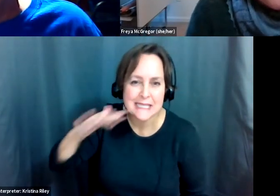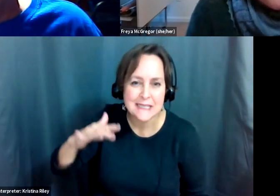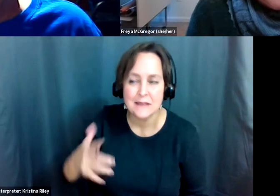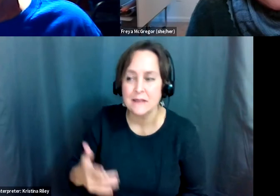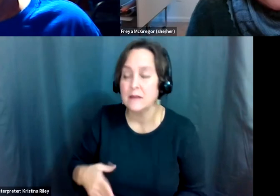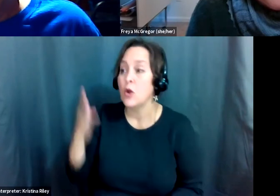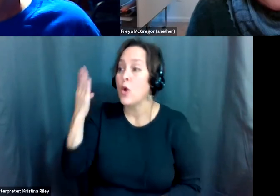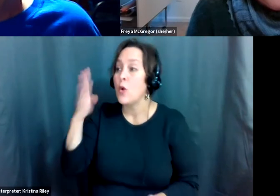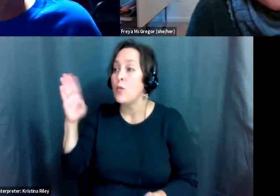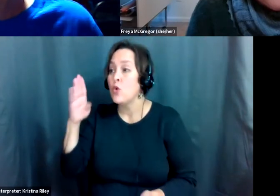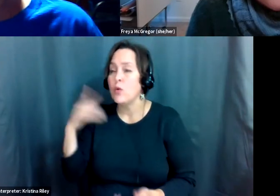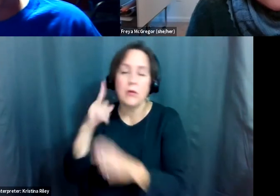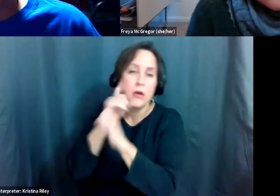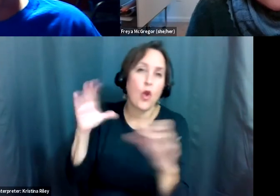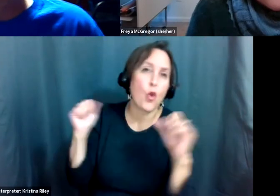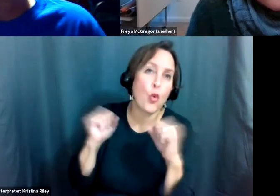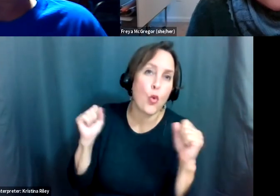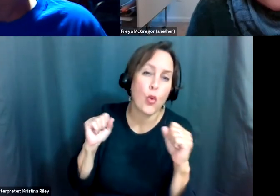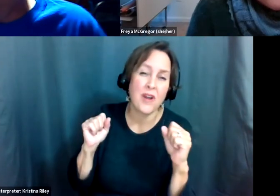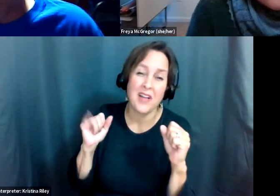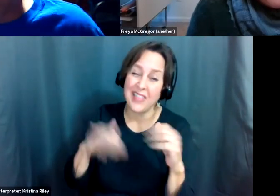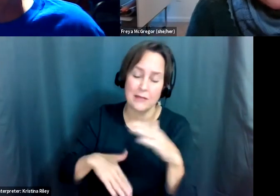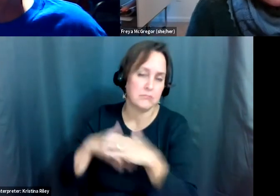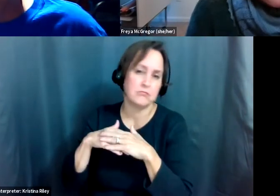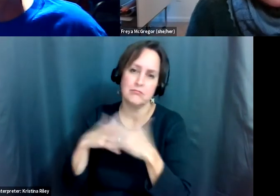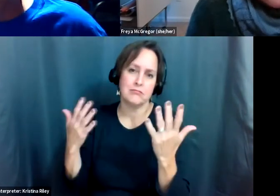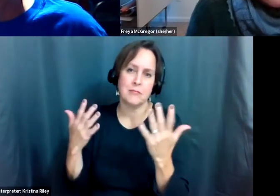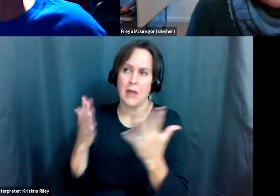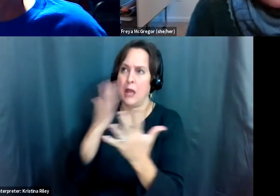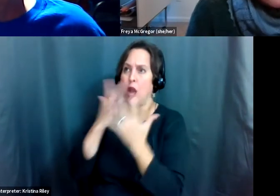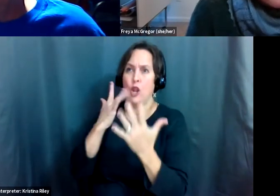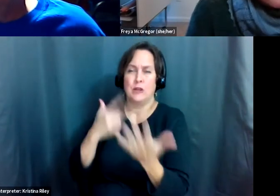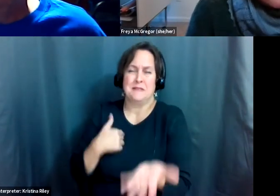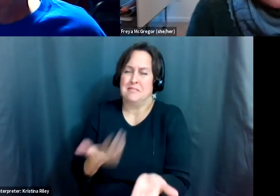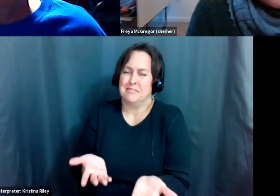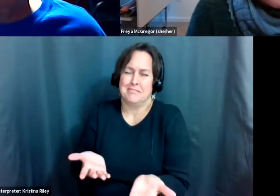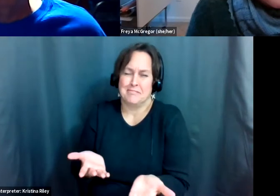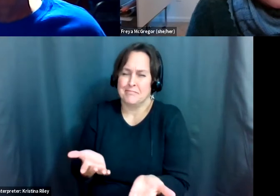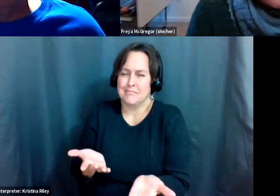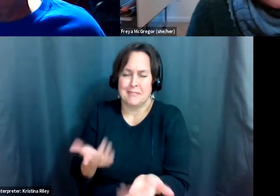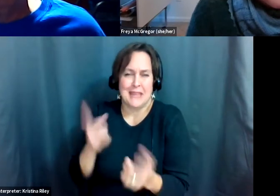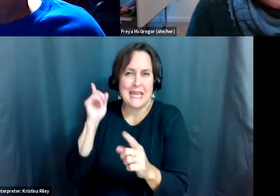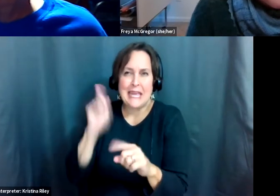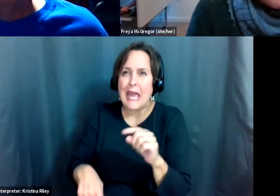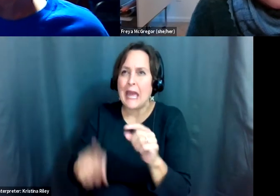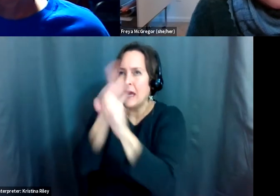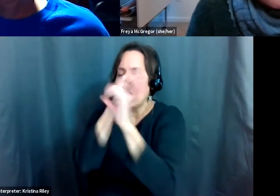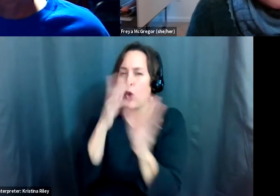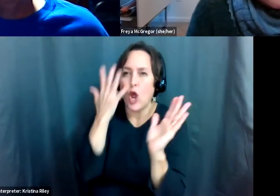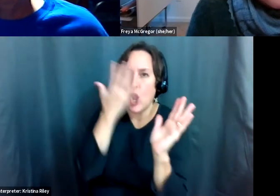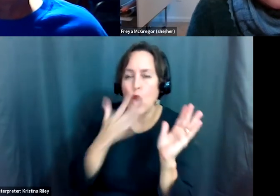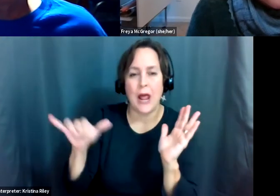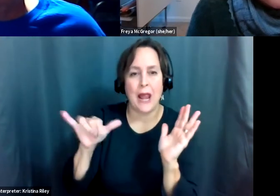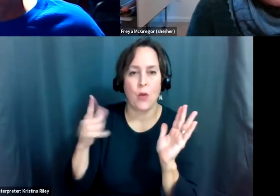cool, but that's the best I can do with it because color is just something that I have no ability to actually